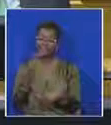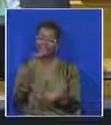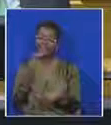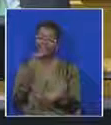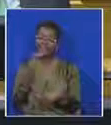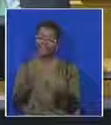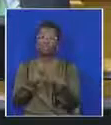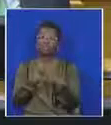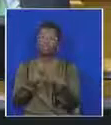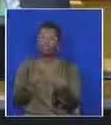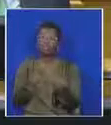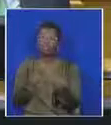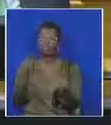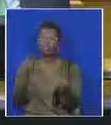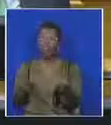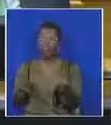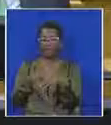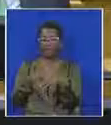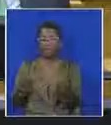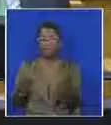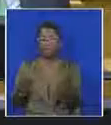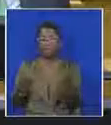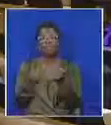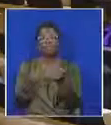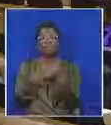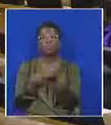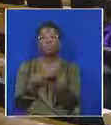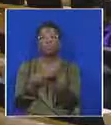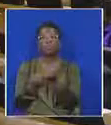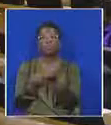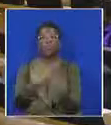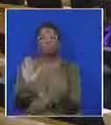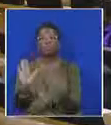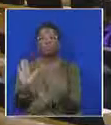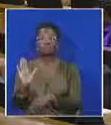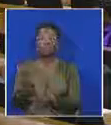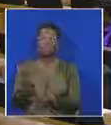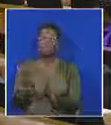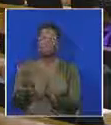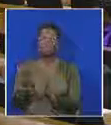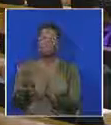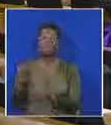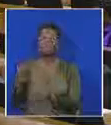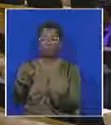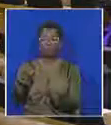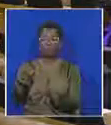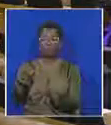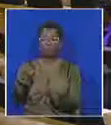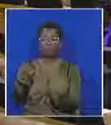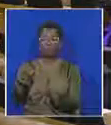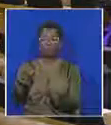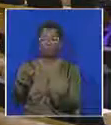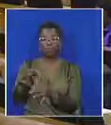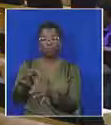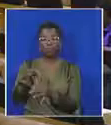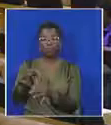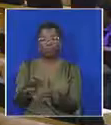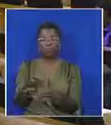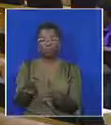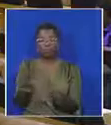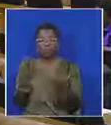those who supported the apartheid regime, and he voted, unless today